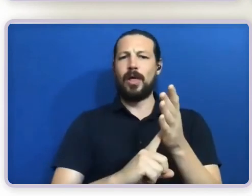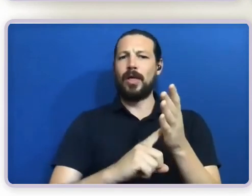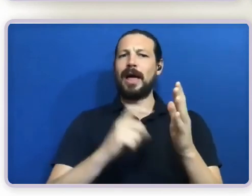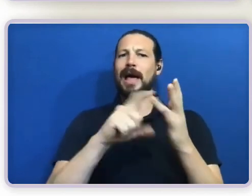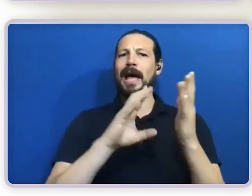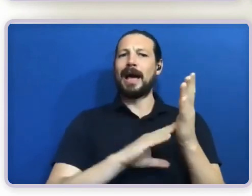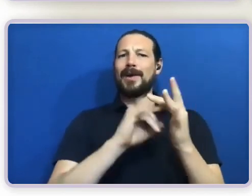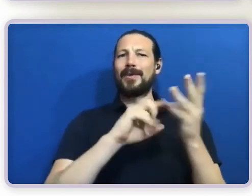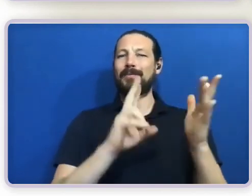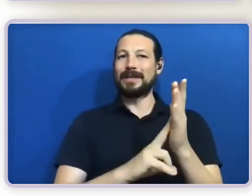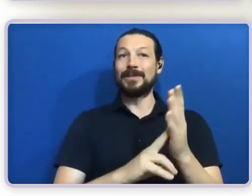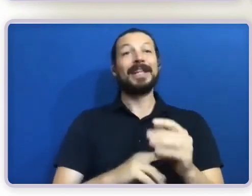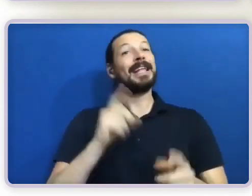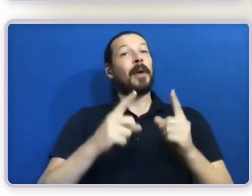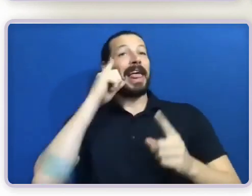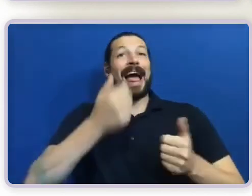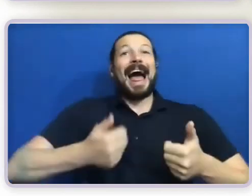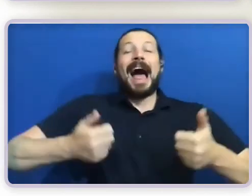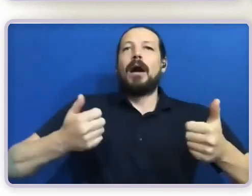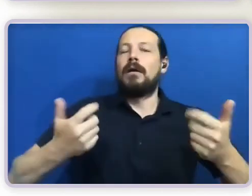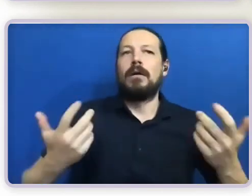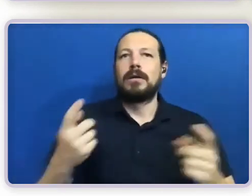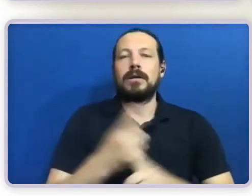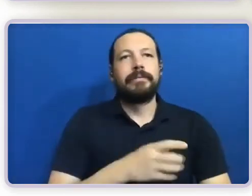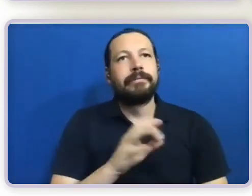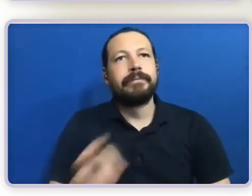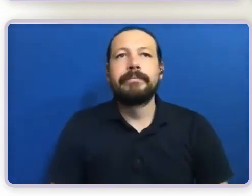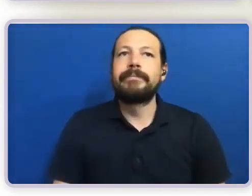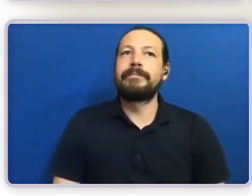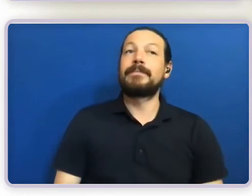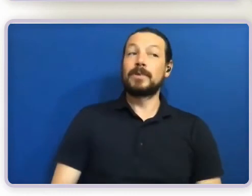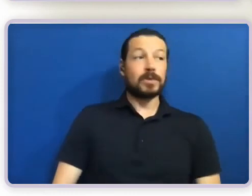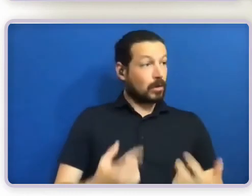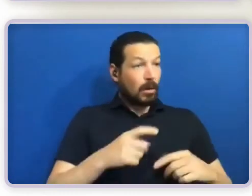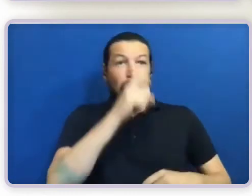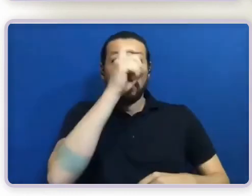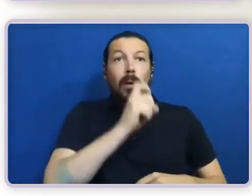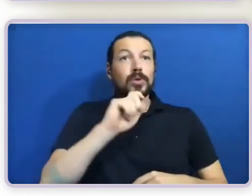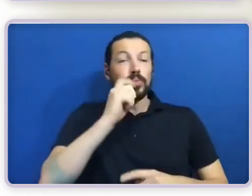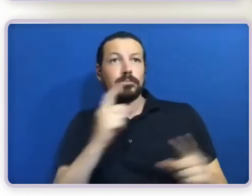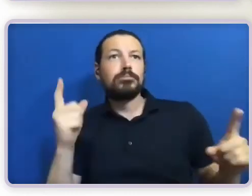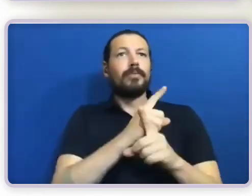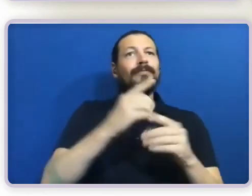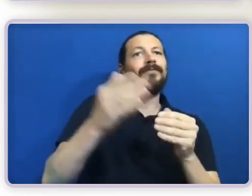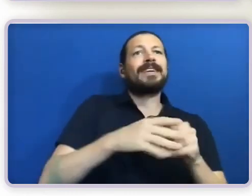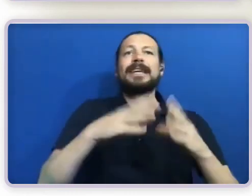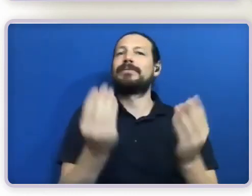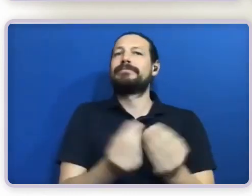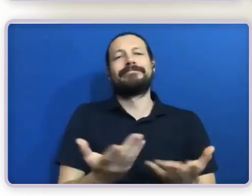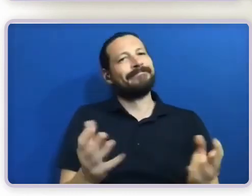wanting. And there are no guarantees. And it is really difficult to tell your story.